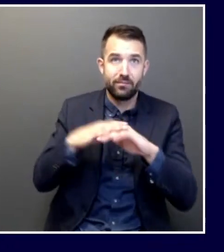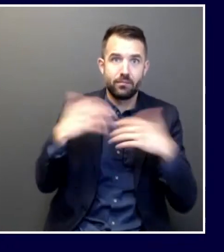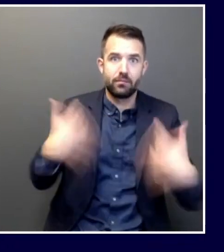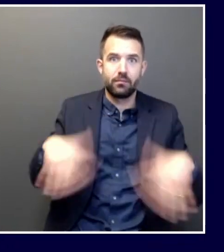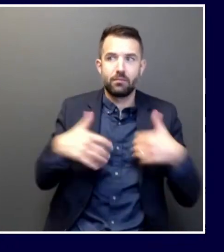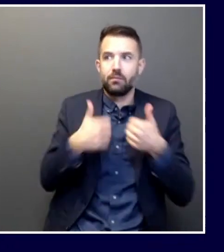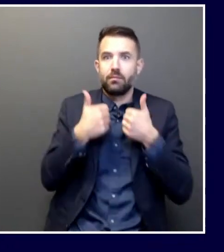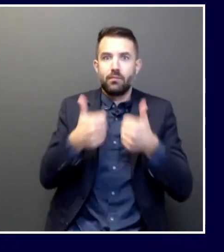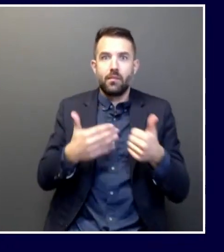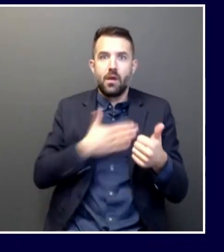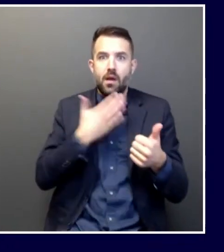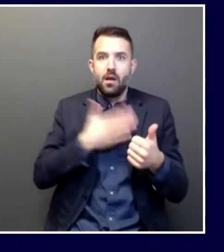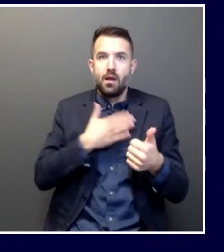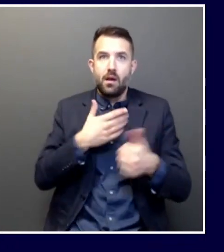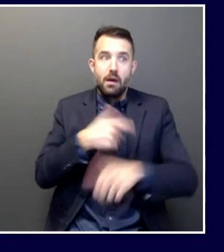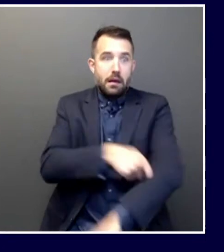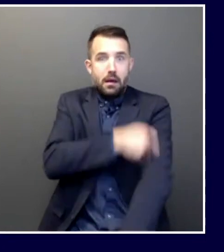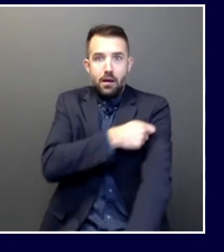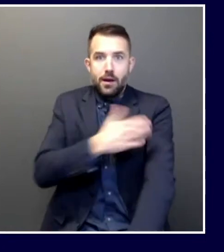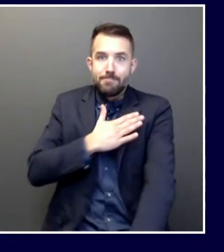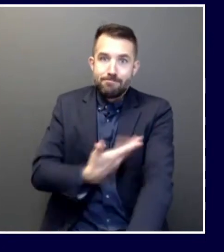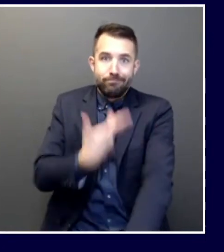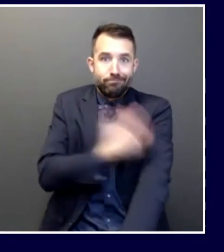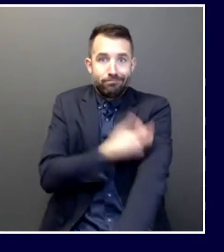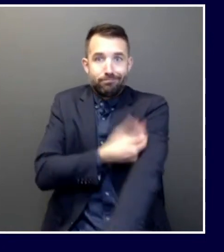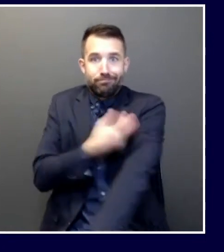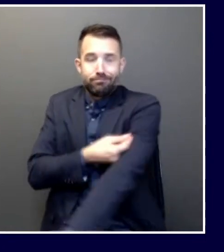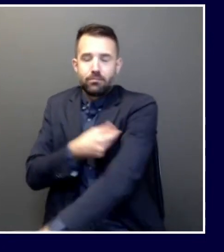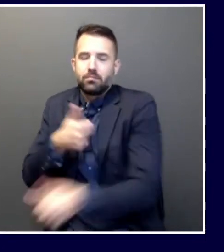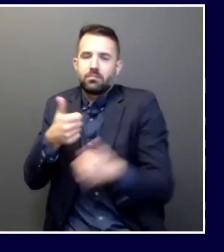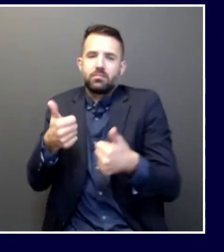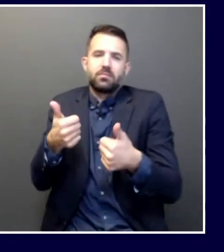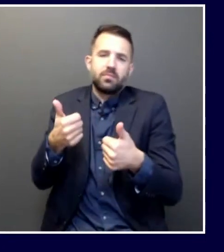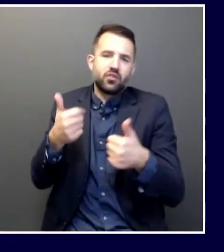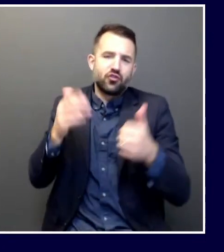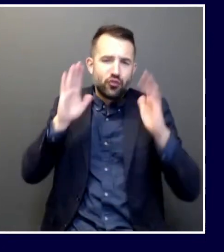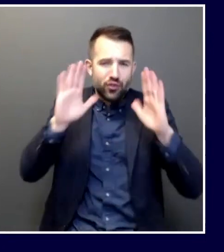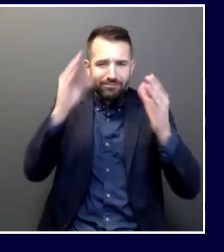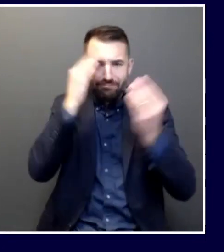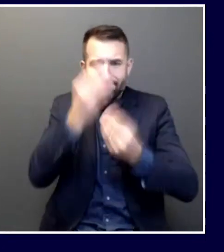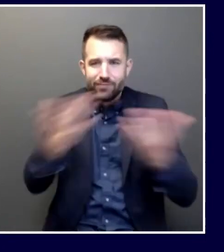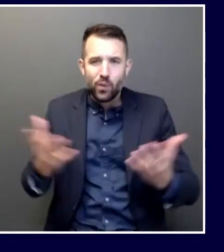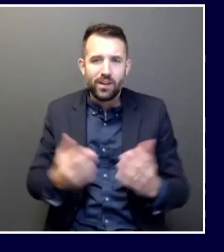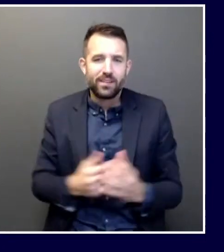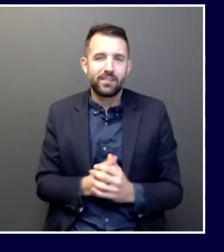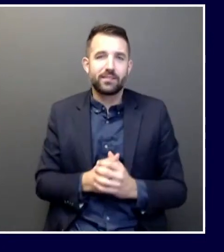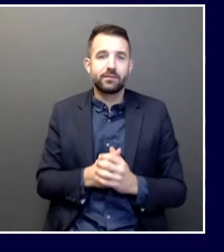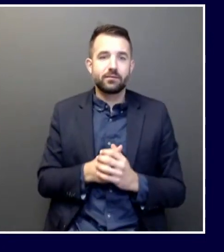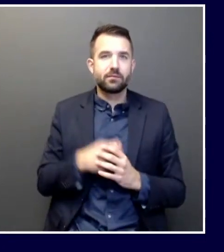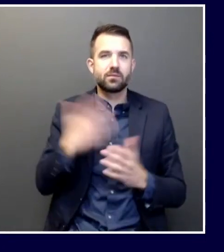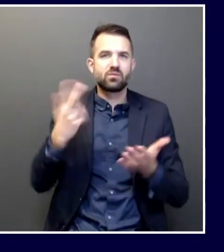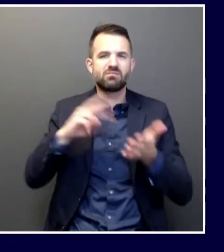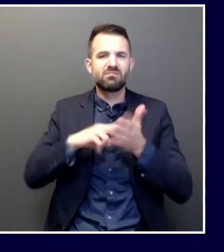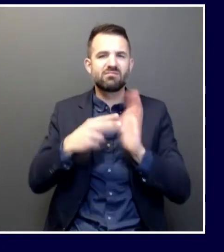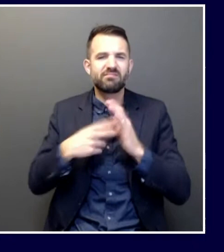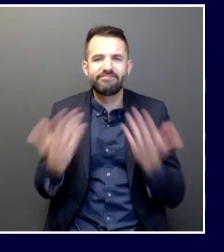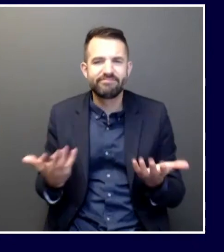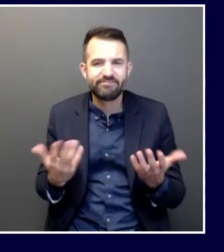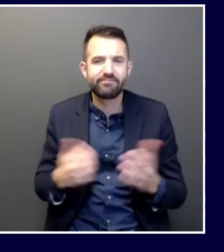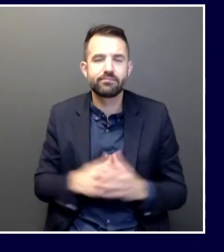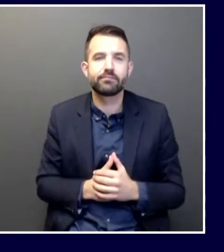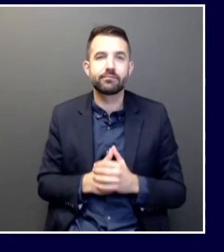state. So what does all of this mean? The bottom line is that it means that Maine's